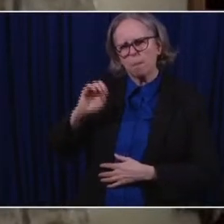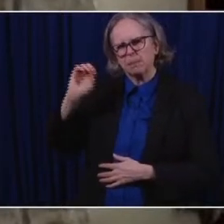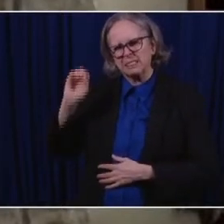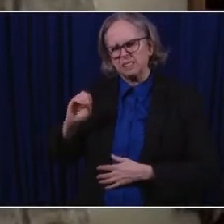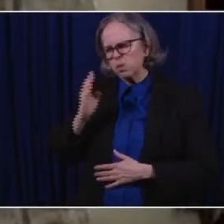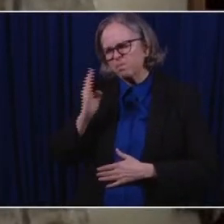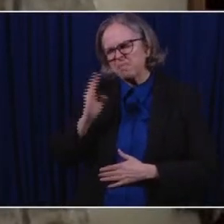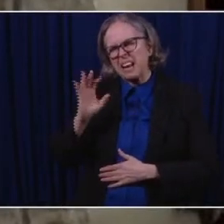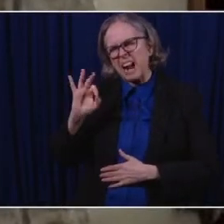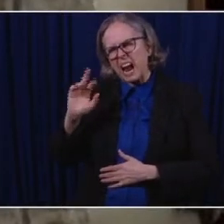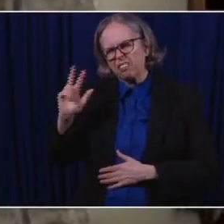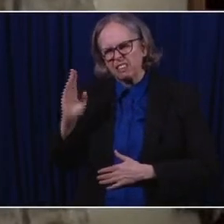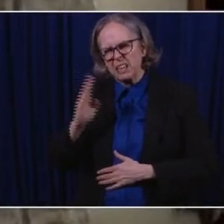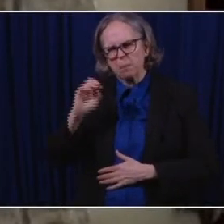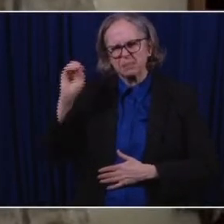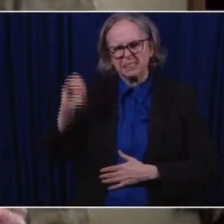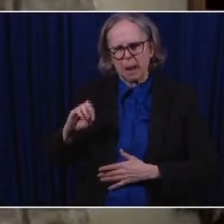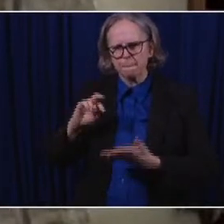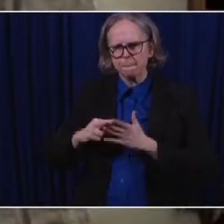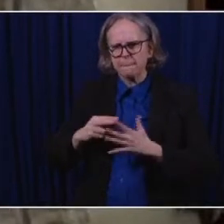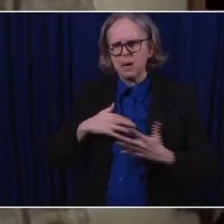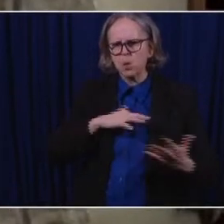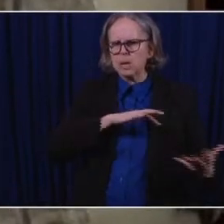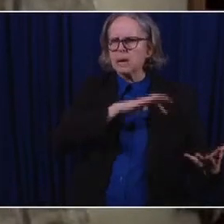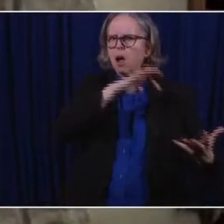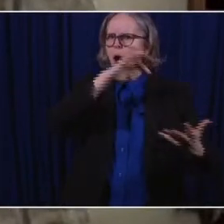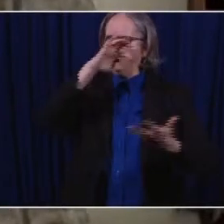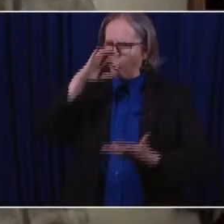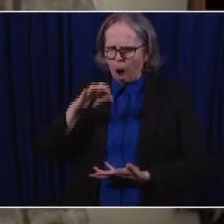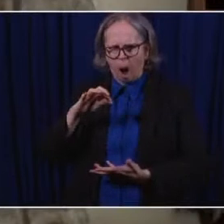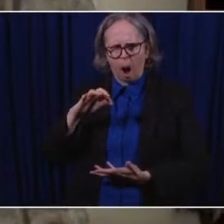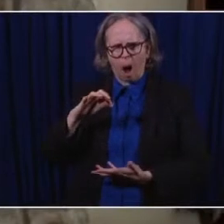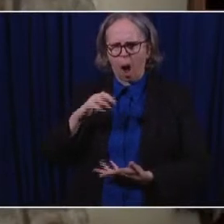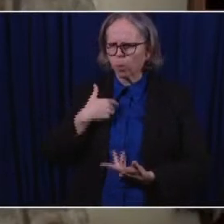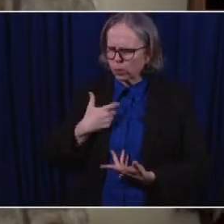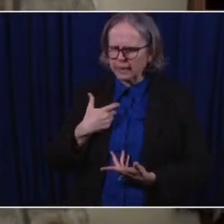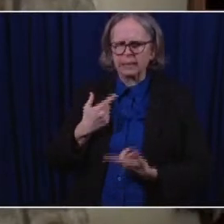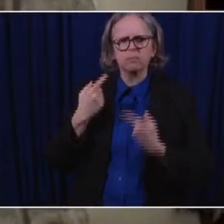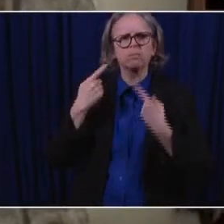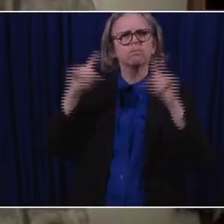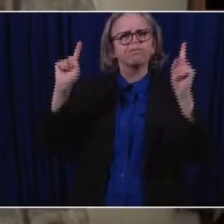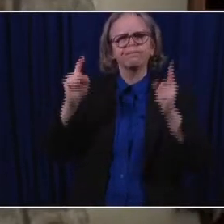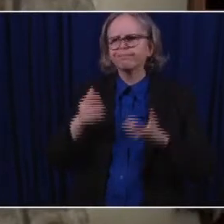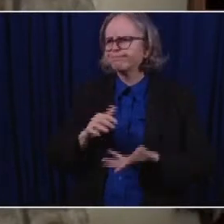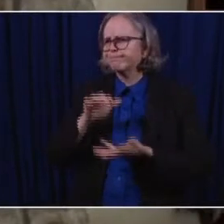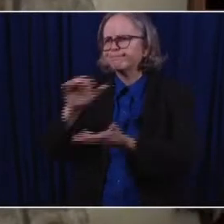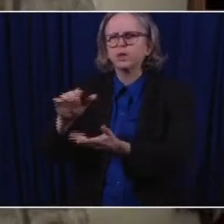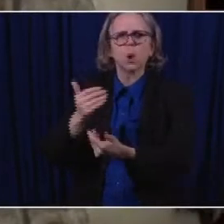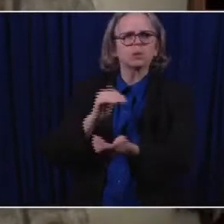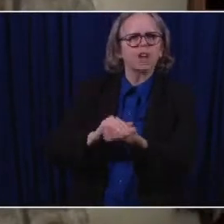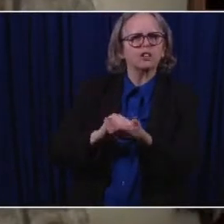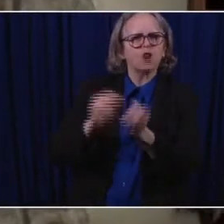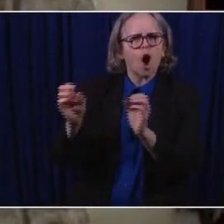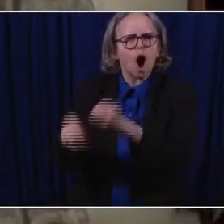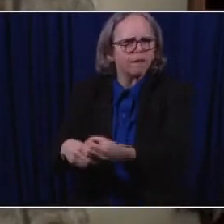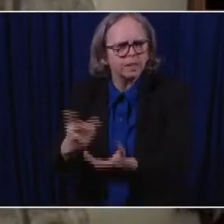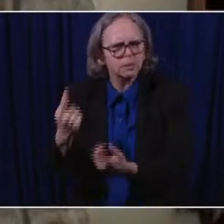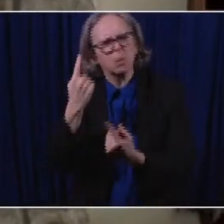comes into a provider, let's say a doctor's office or pharmacy, that is